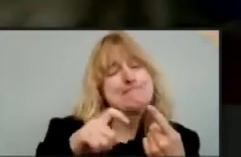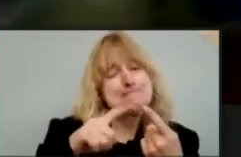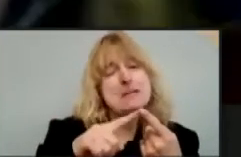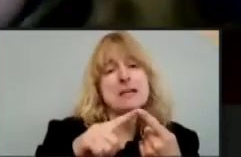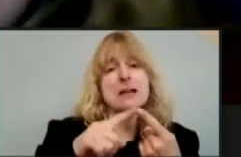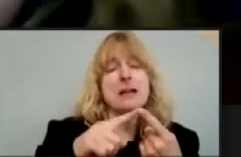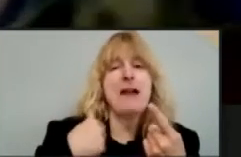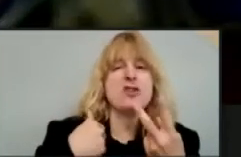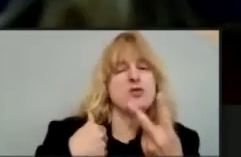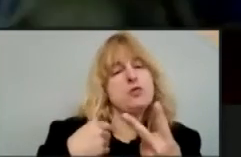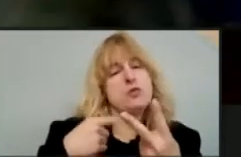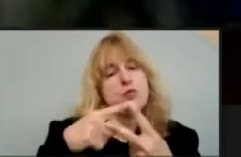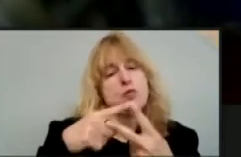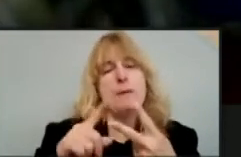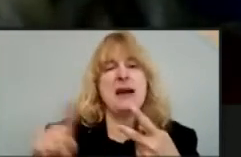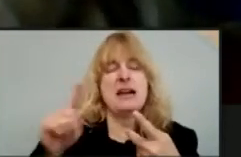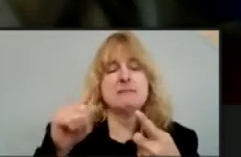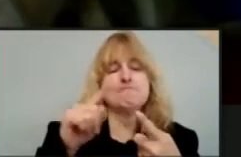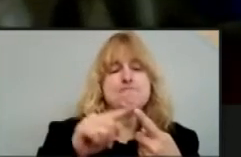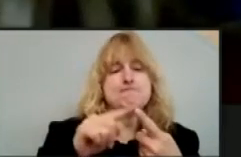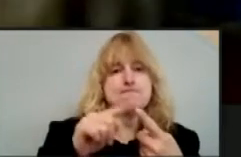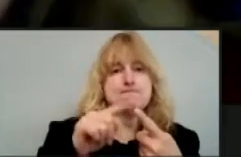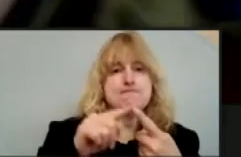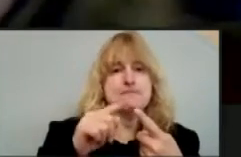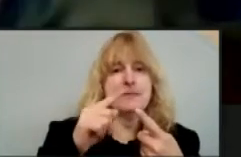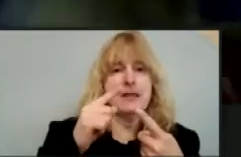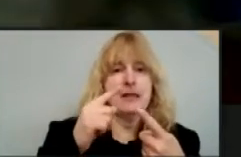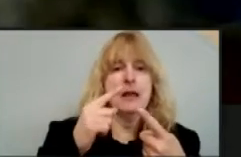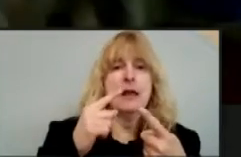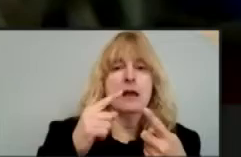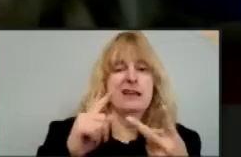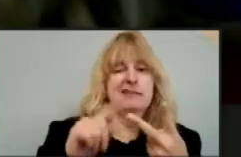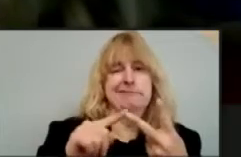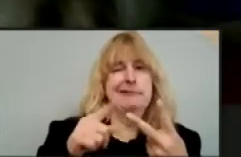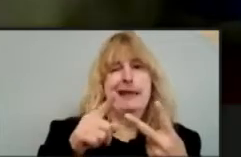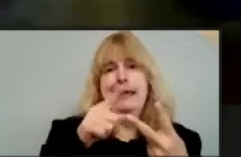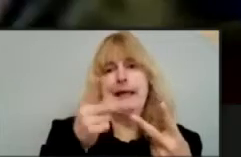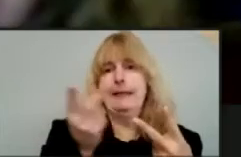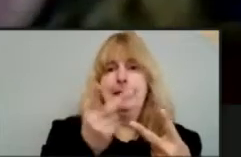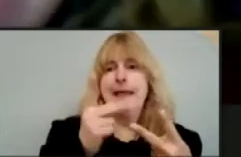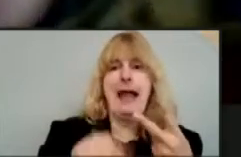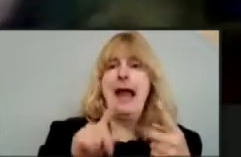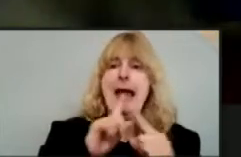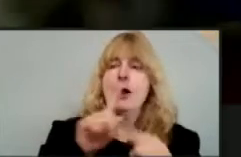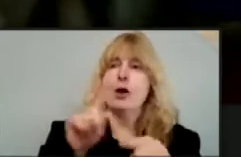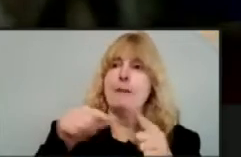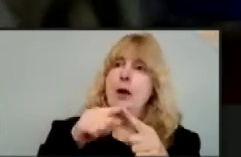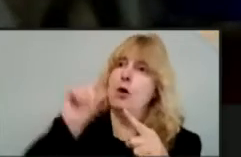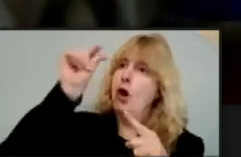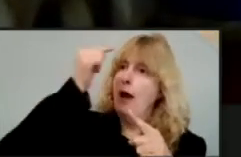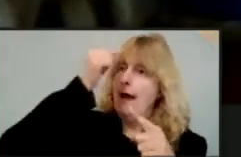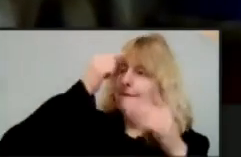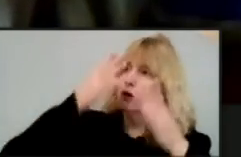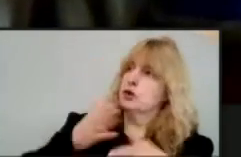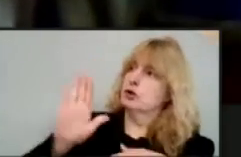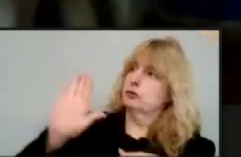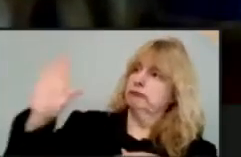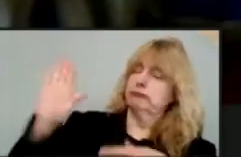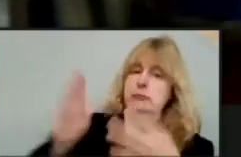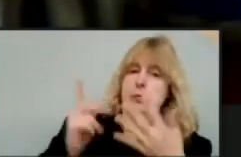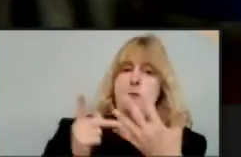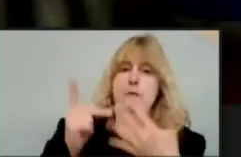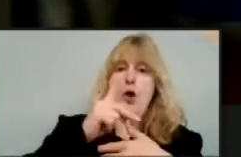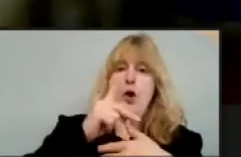come in, but one I don't actually think they can answer about the governor's priorities related to